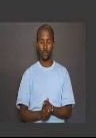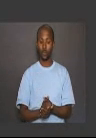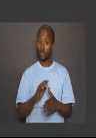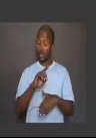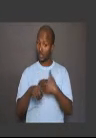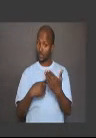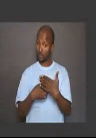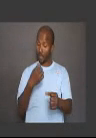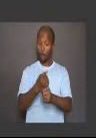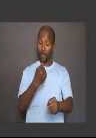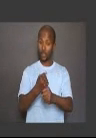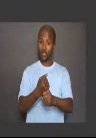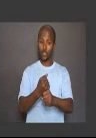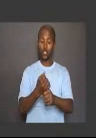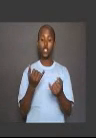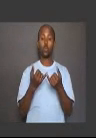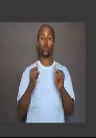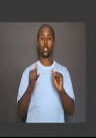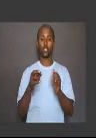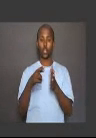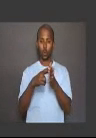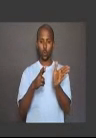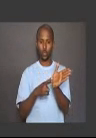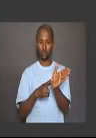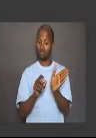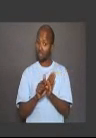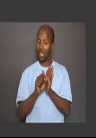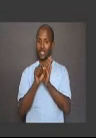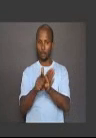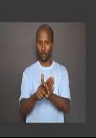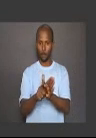Let us apply the quotient rule in an example.